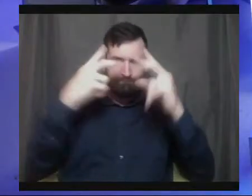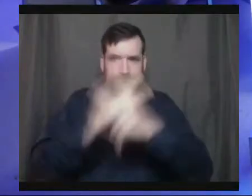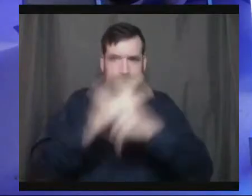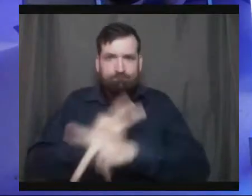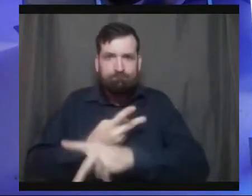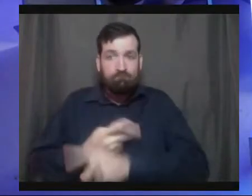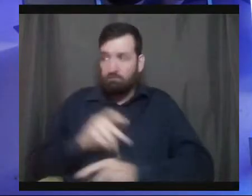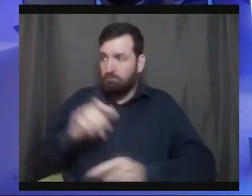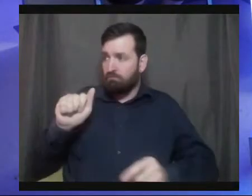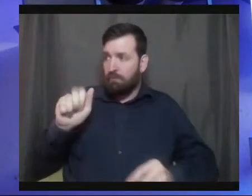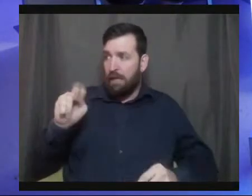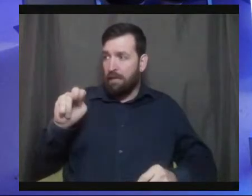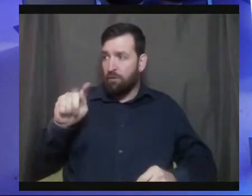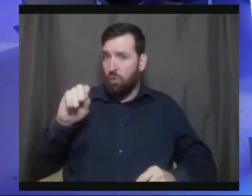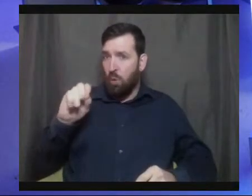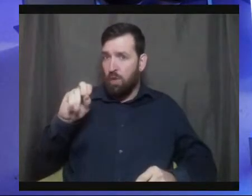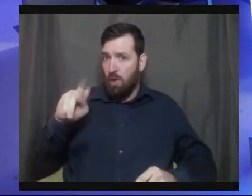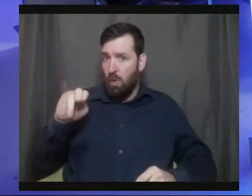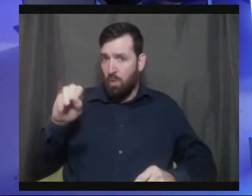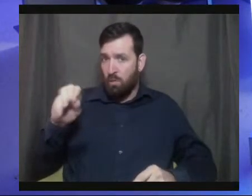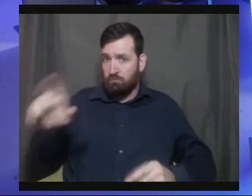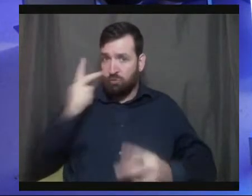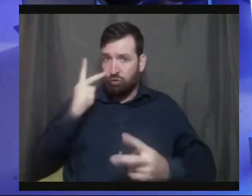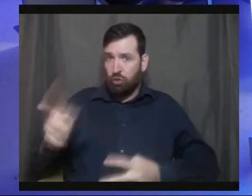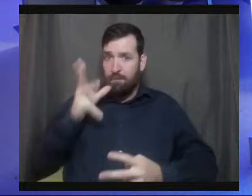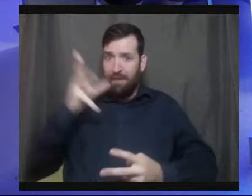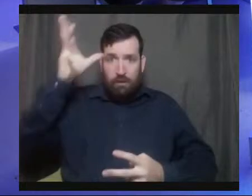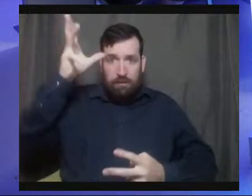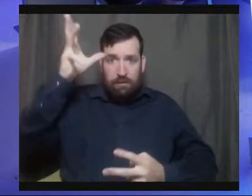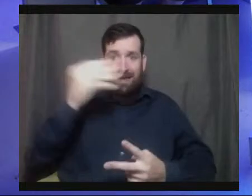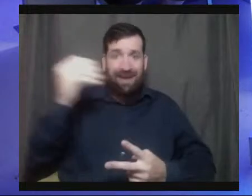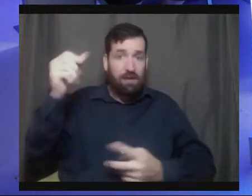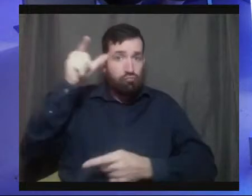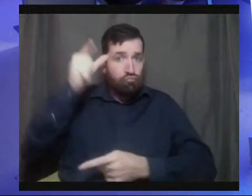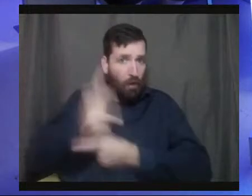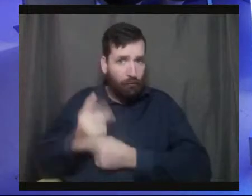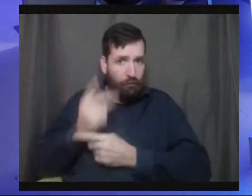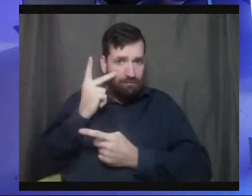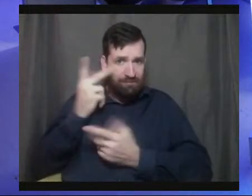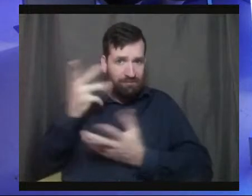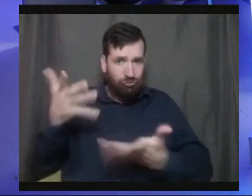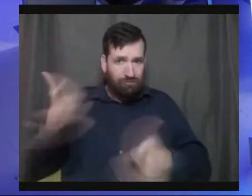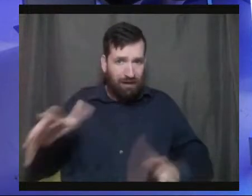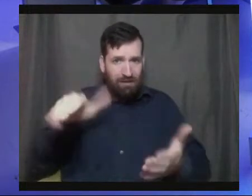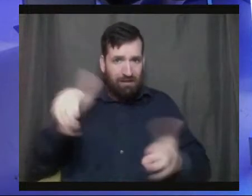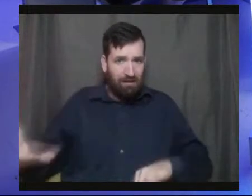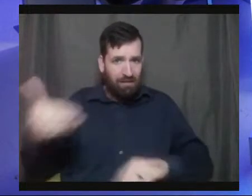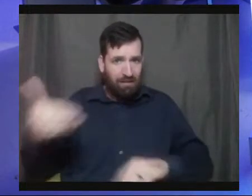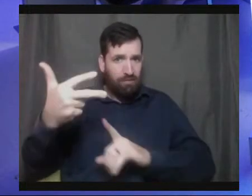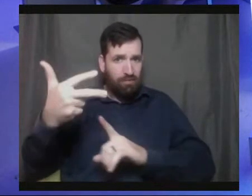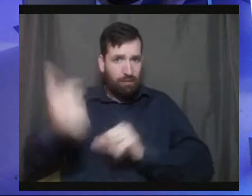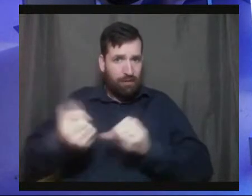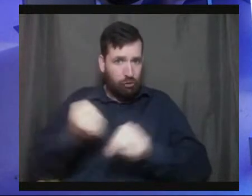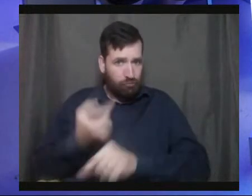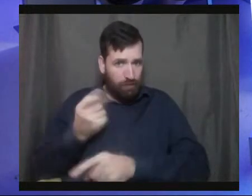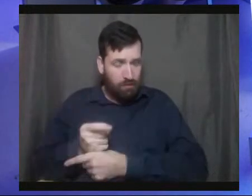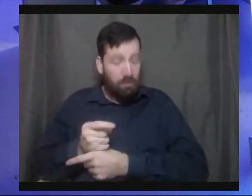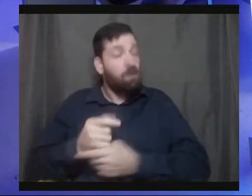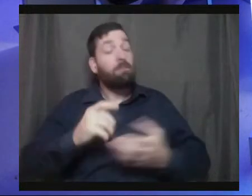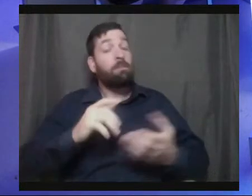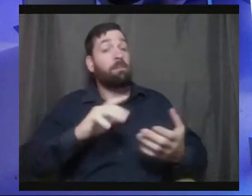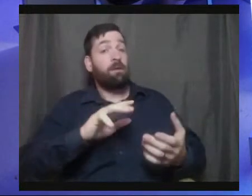you saw your parents and a brother die in the span of 3 years. Is this correct? Actually, to be correct, it was